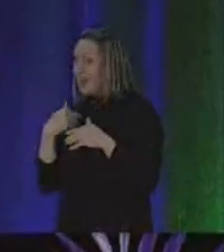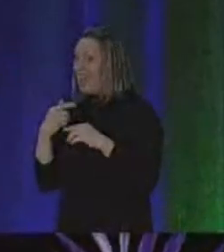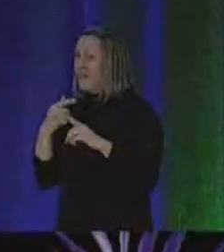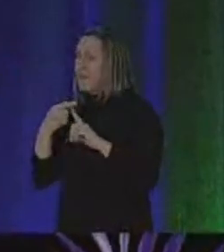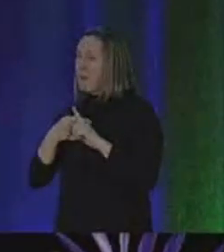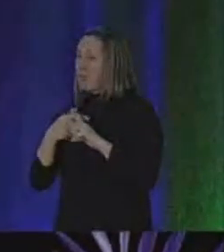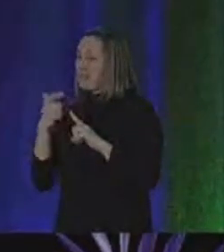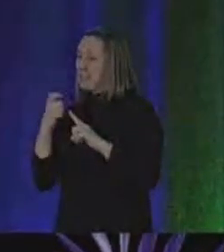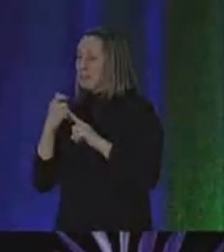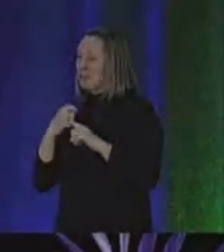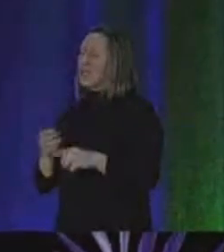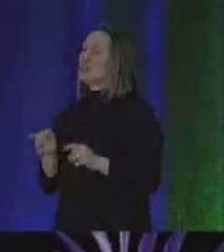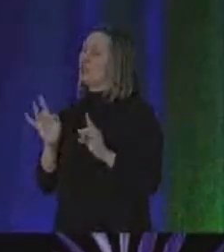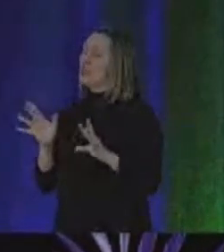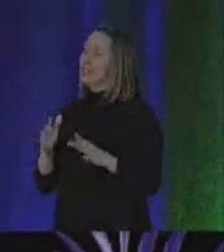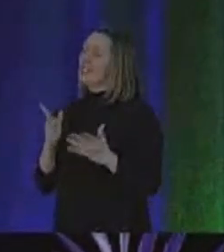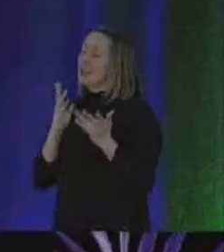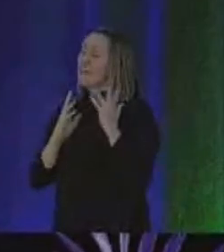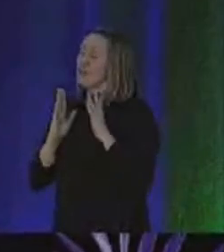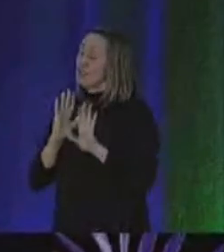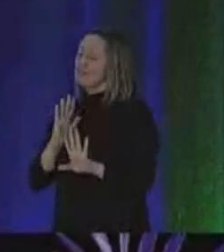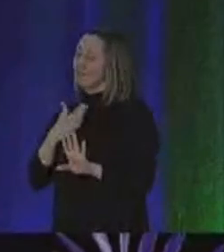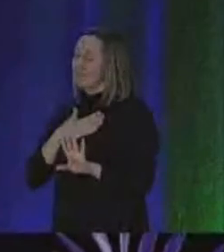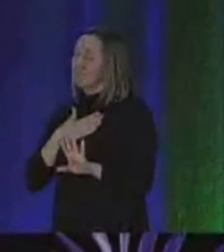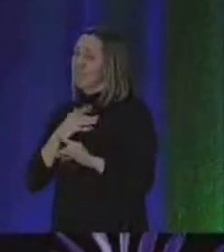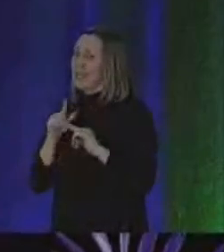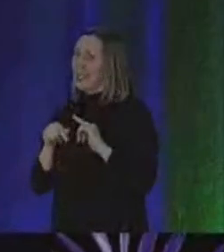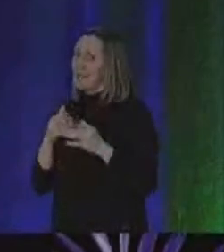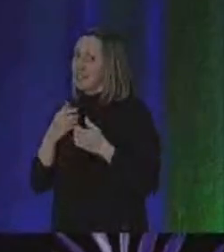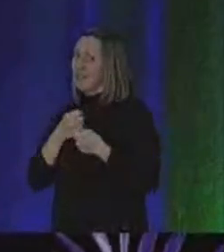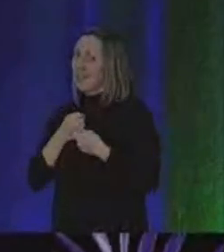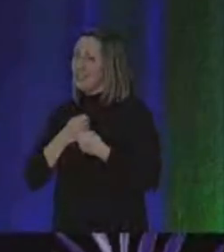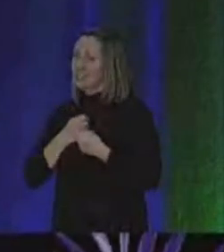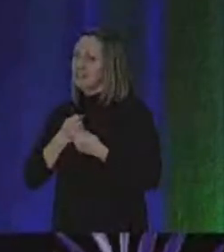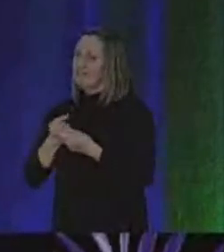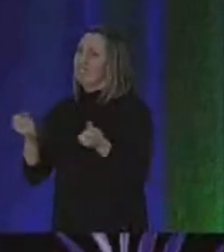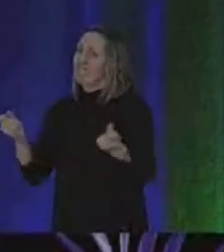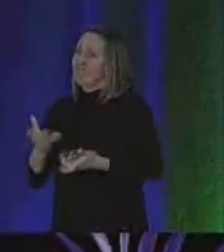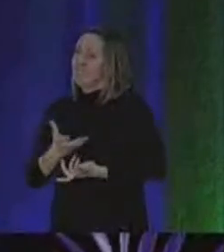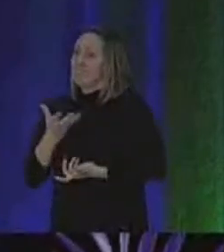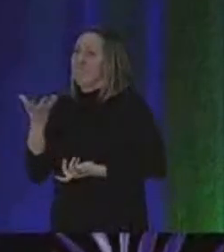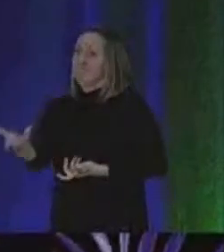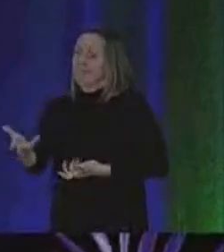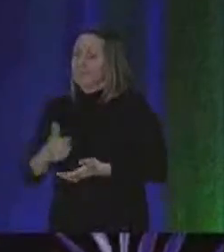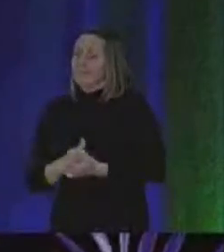subscriptions alone. It's ridiculous and embarrassing, and I can't believe I've word vomited that on stage.